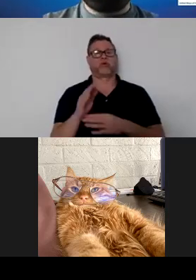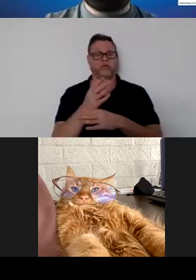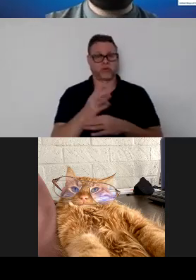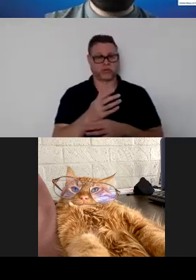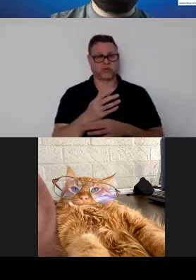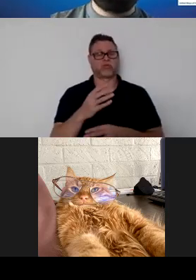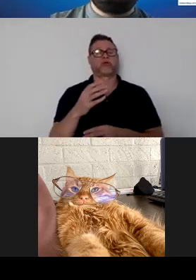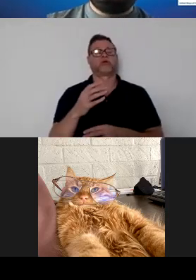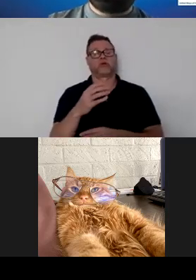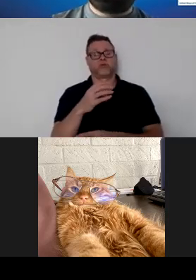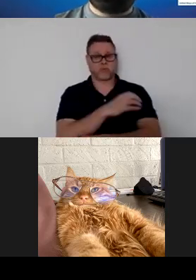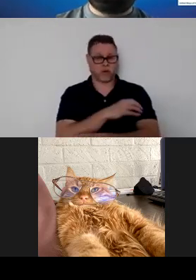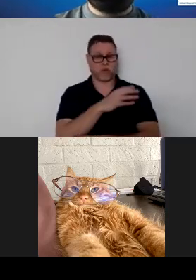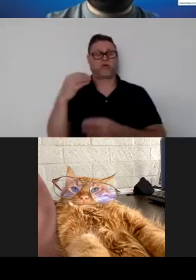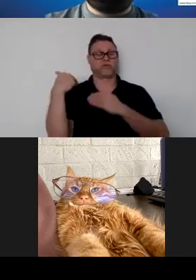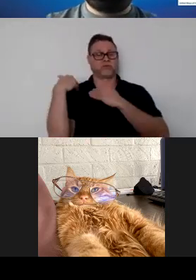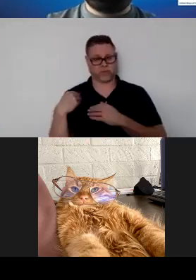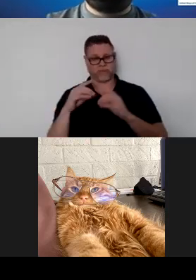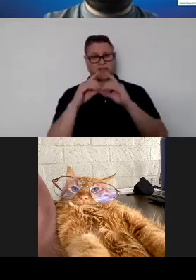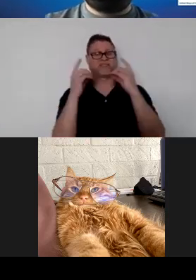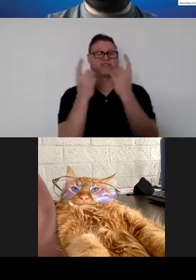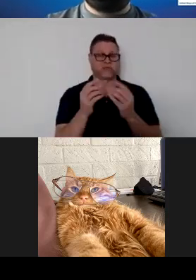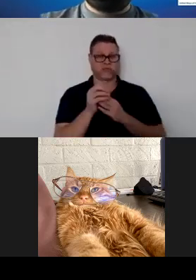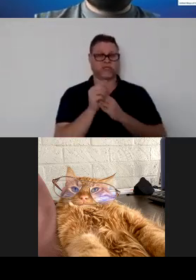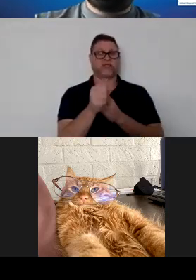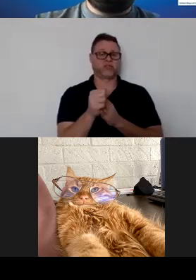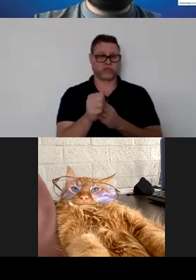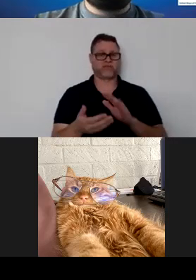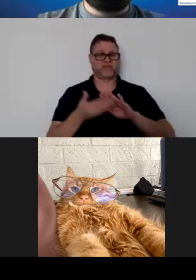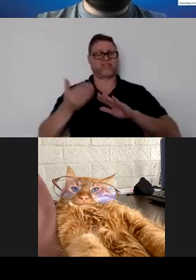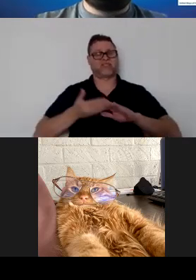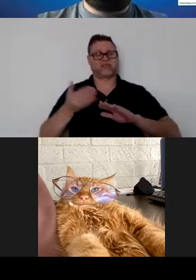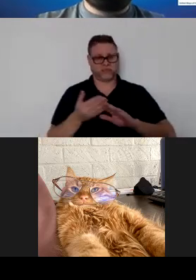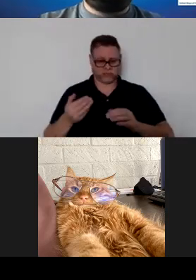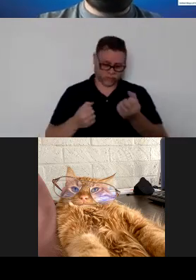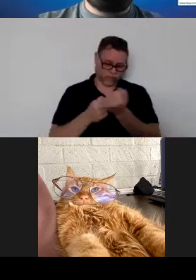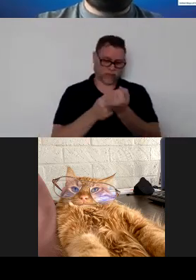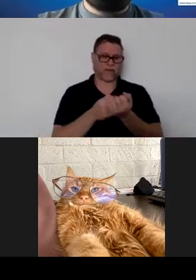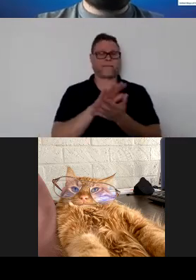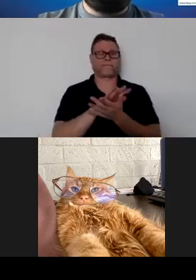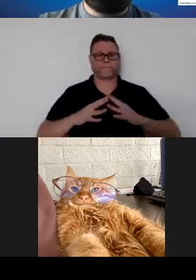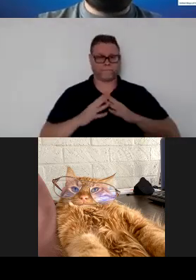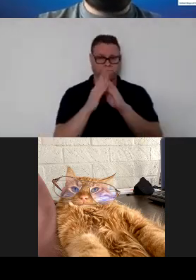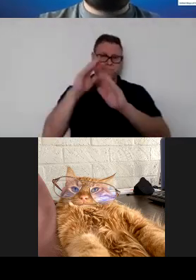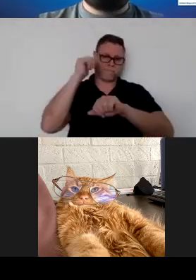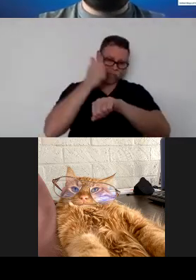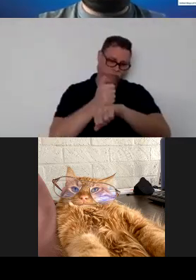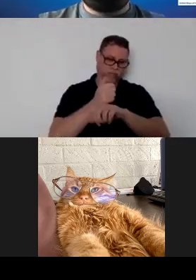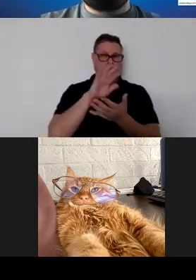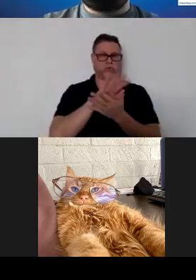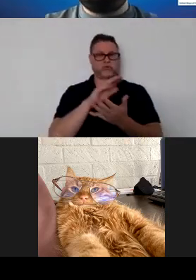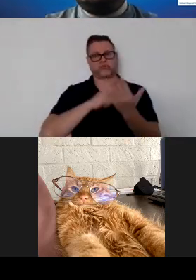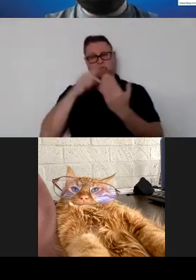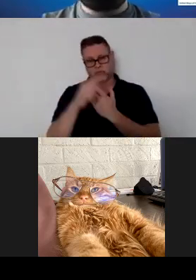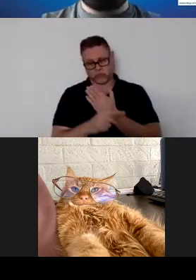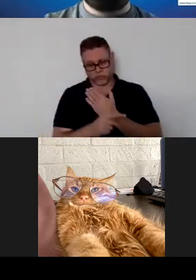responsibility. District leadership and facilitation support schools as they implement programs and reach out to